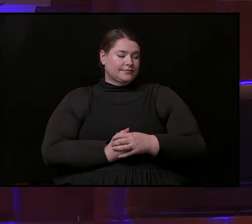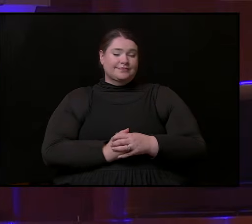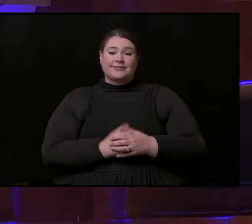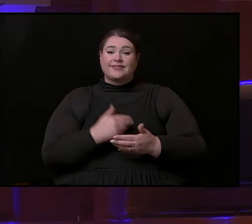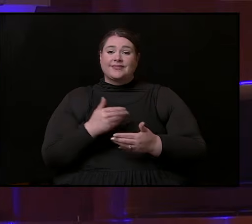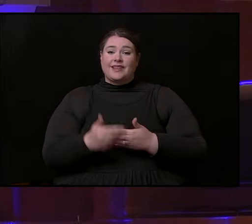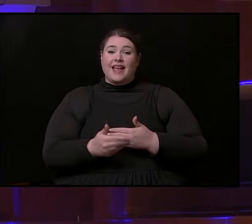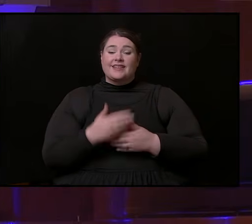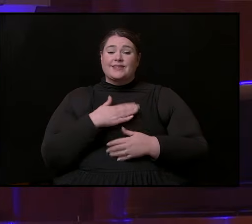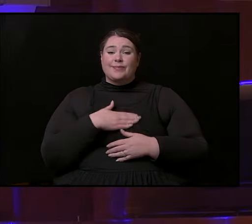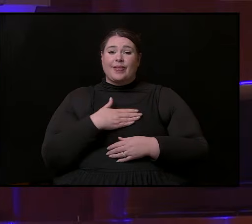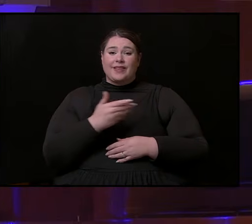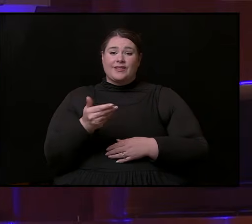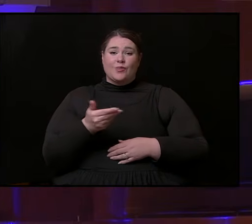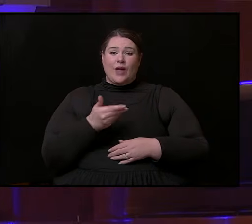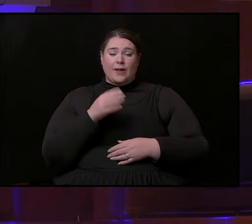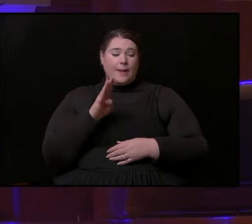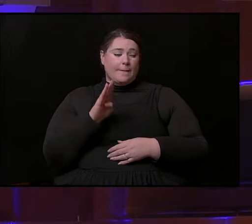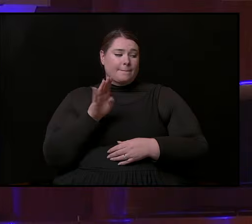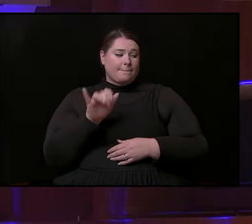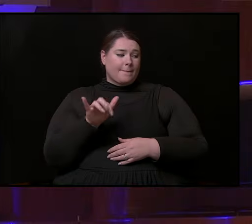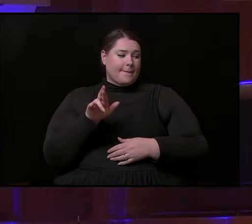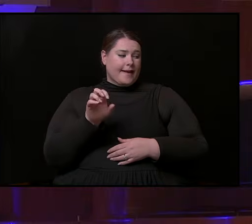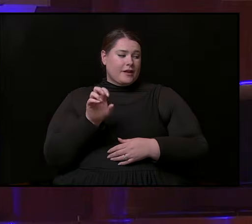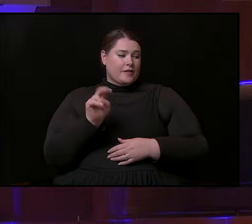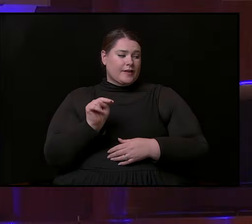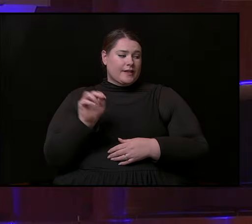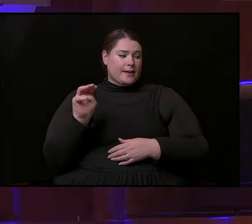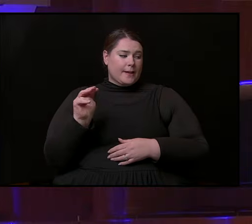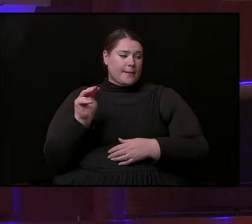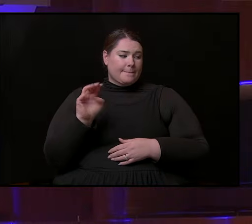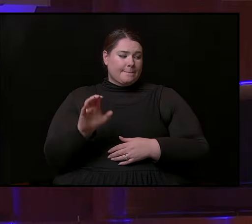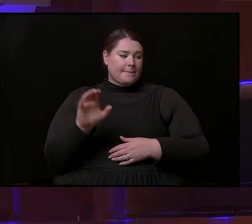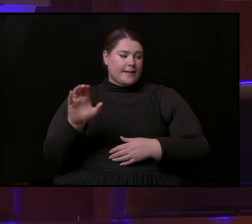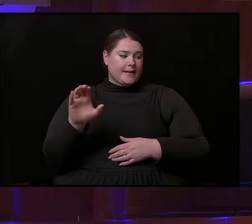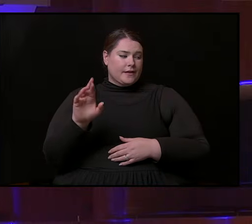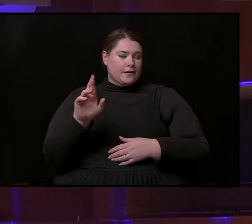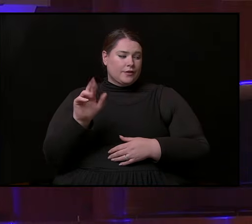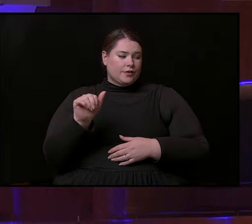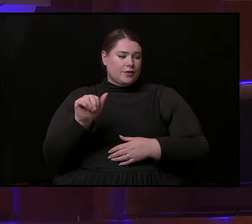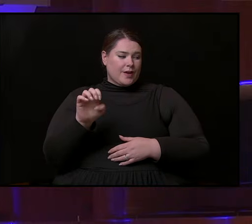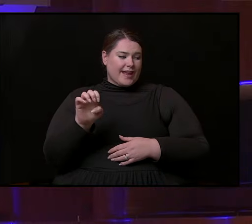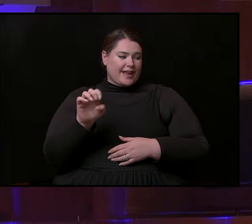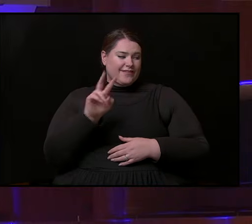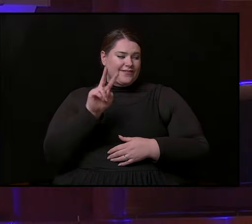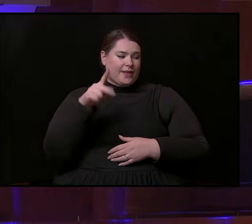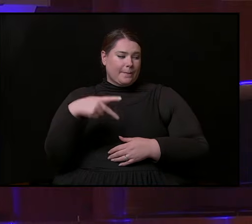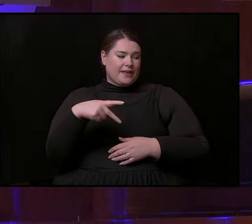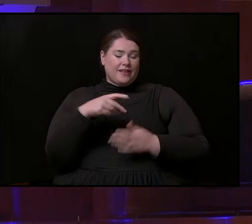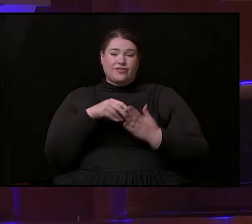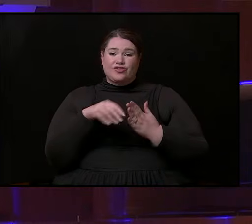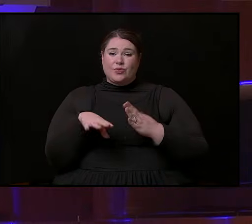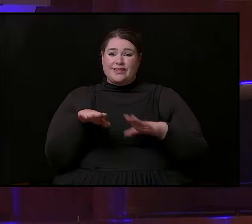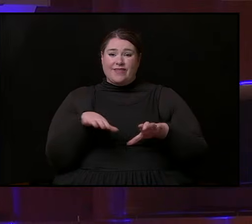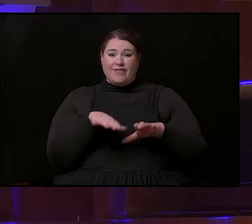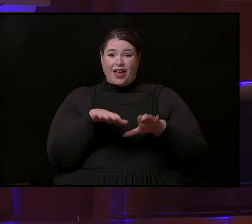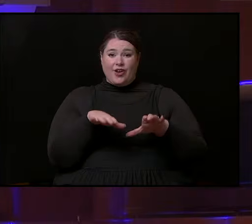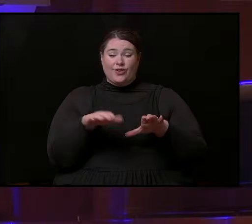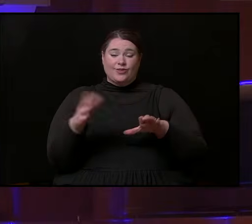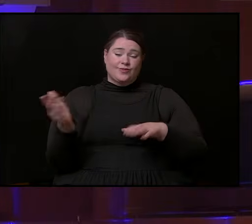Now I'd like to invite Byron McCrae, our Vice President for Student Affairs, to come forward for the Faculty